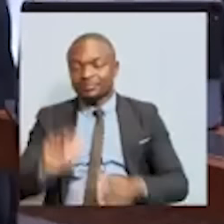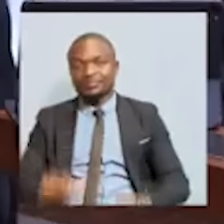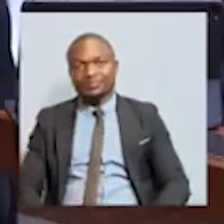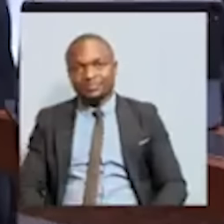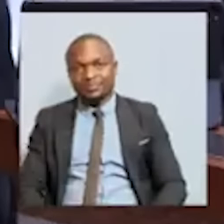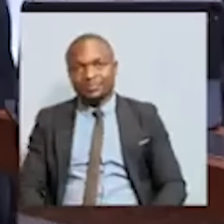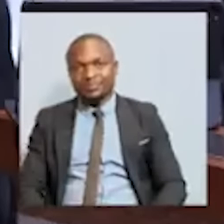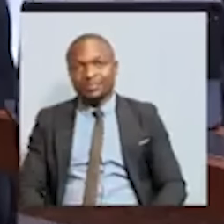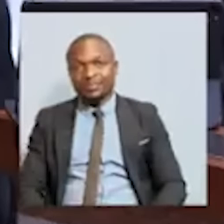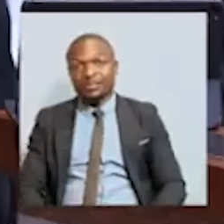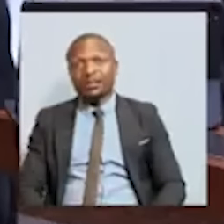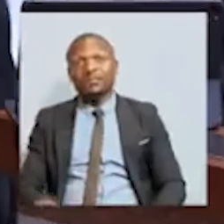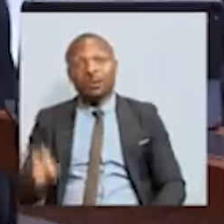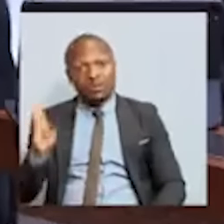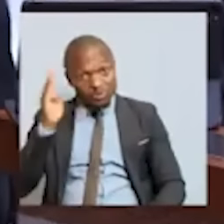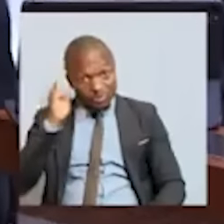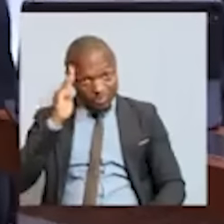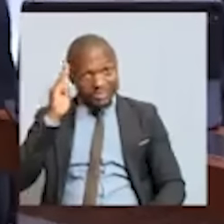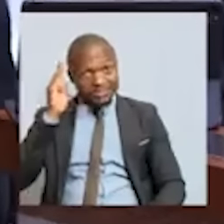2023, and for knowing